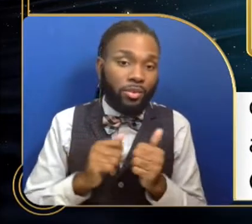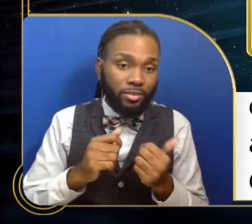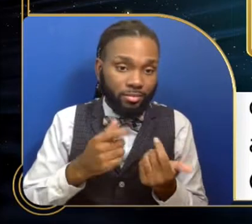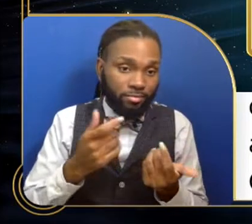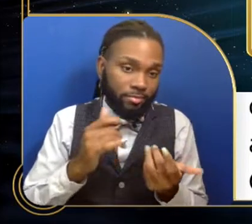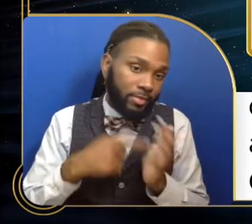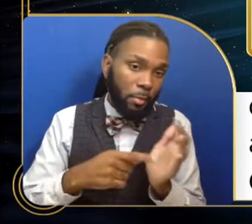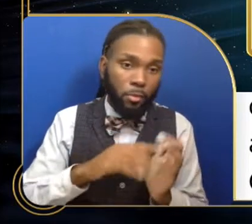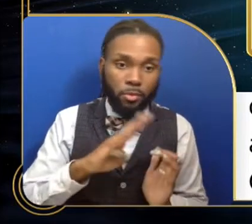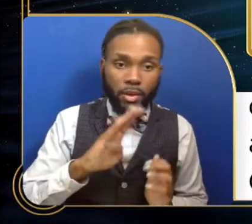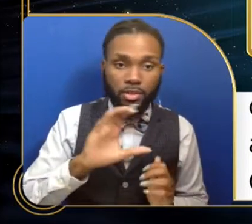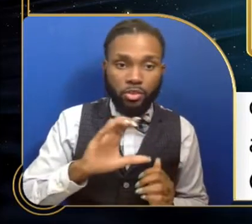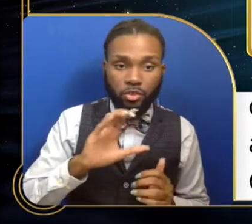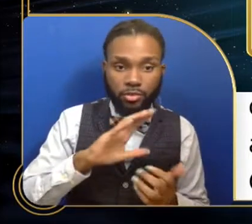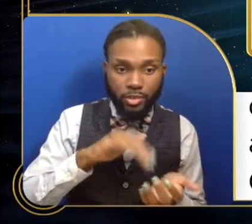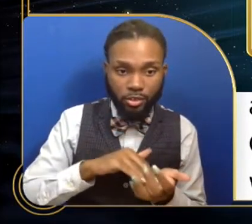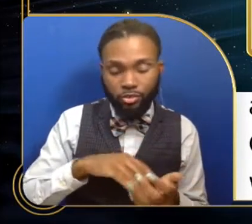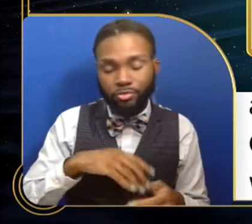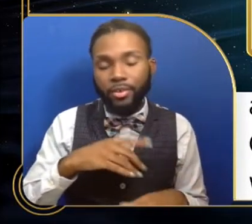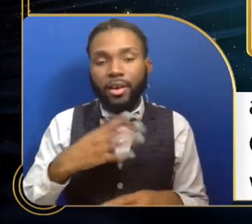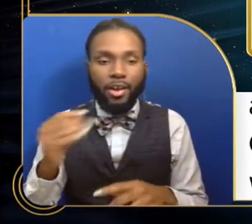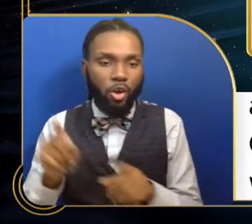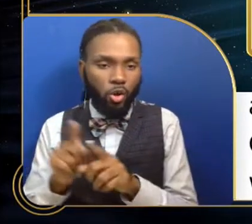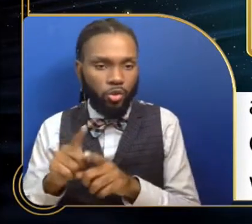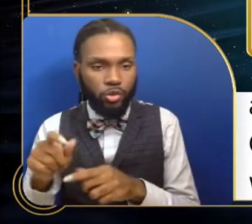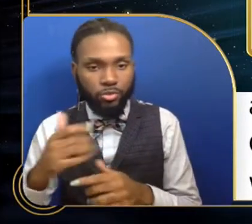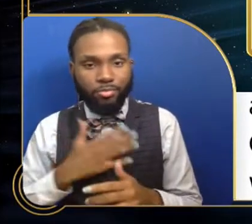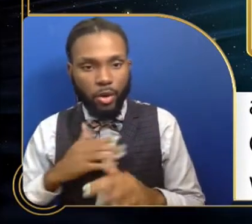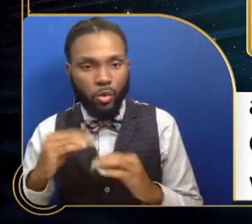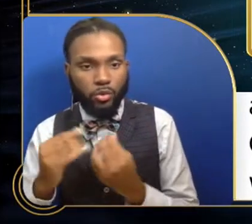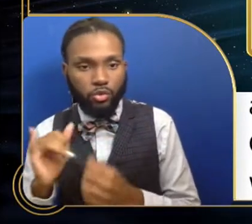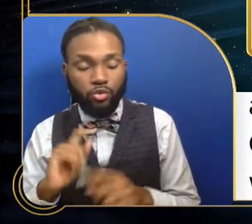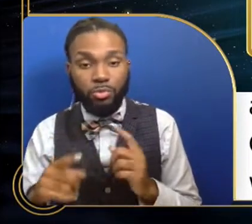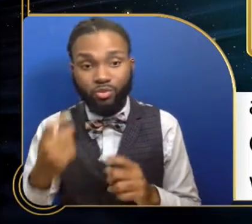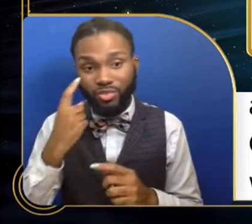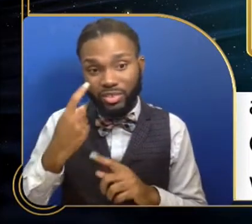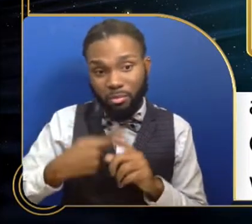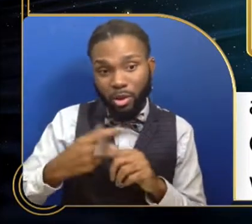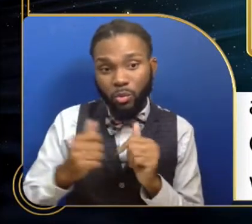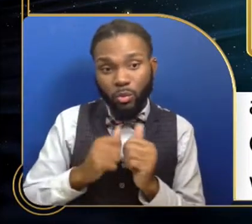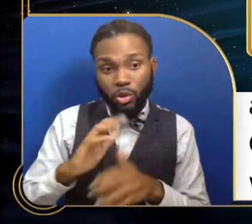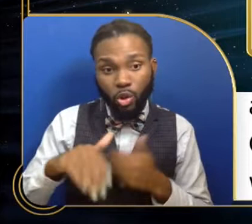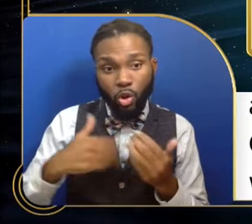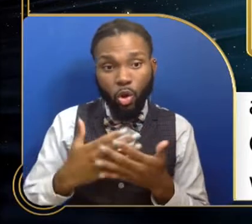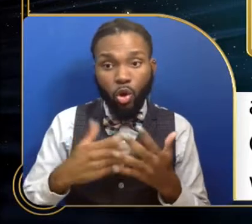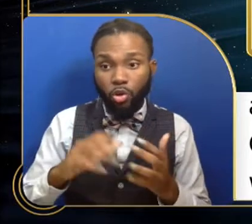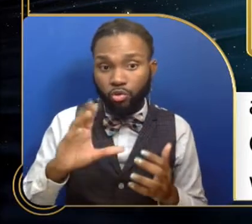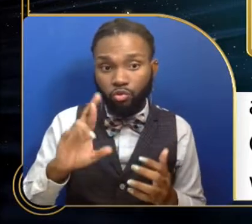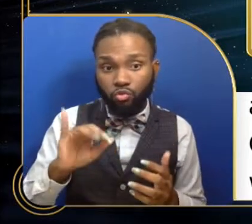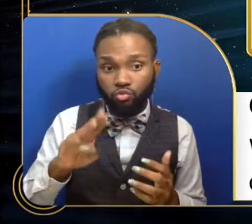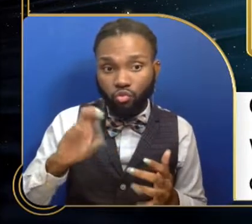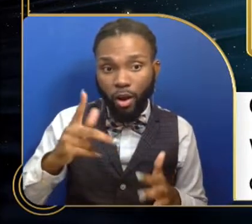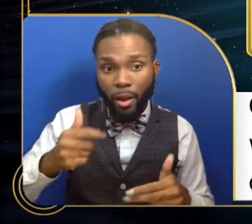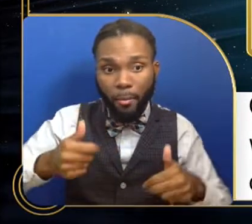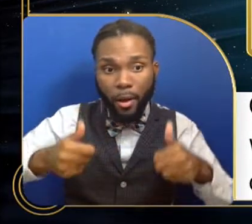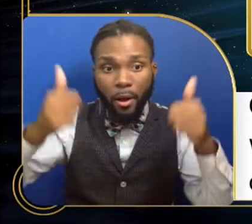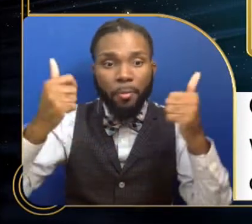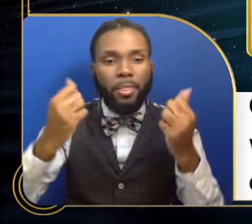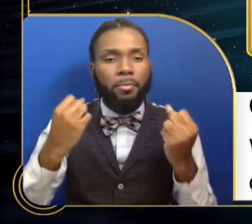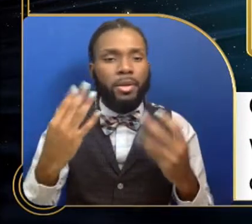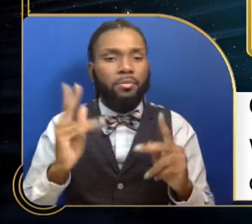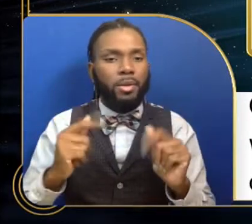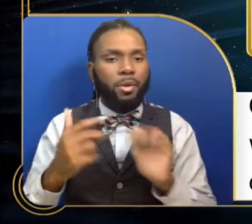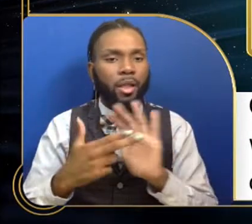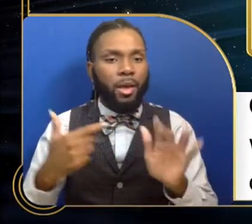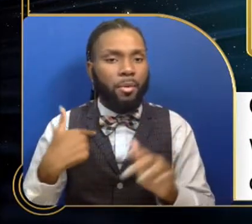that. But in recent months, even with all the crime going up, people have labeled us, people with mental